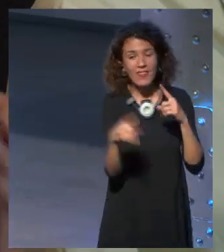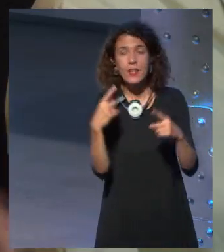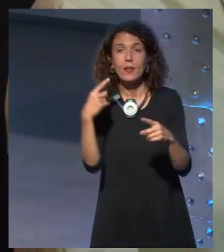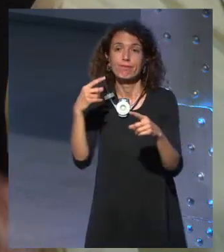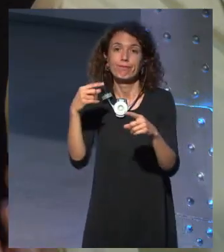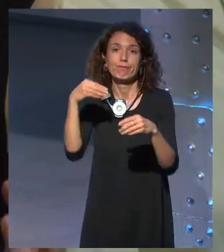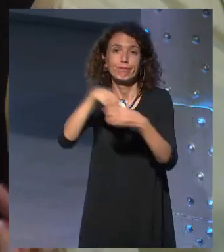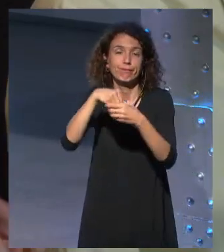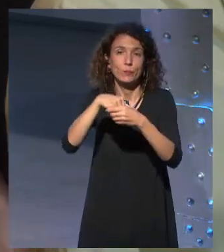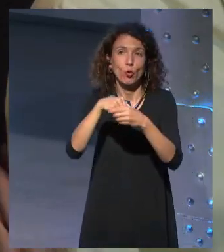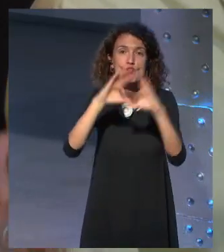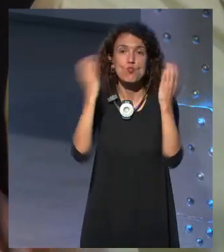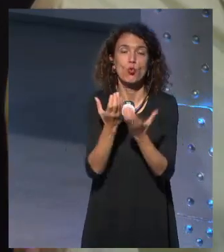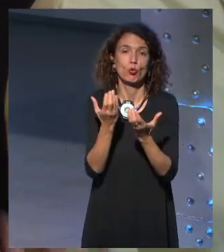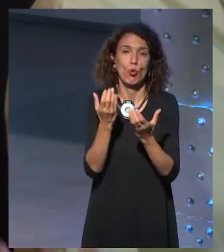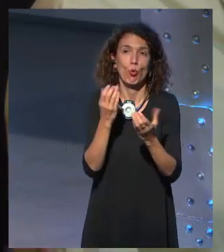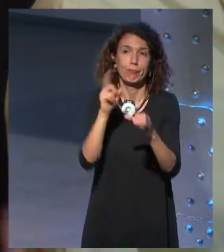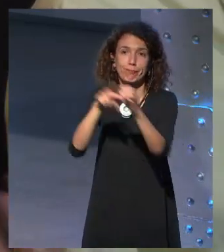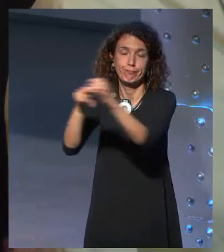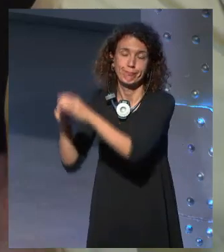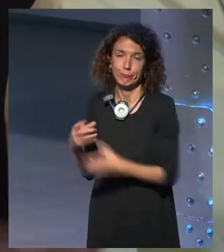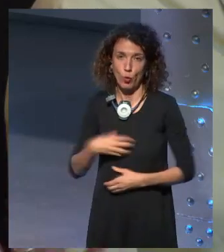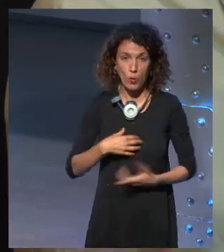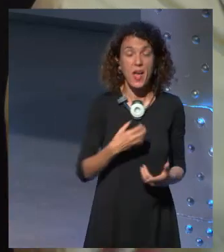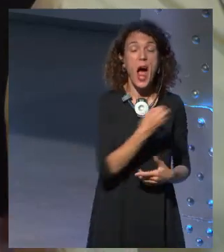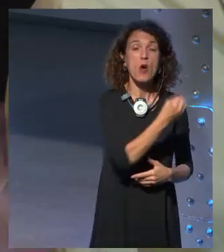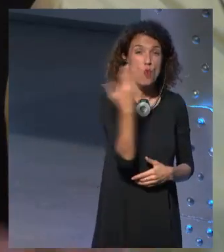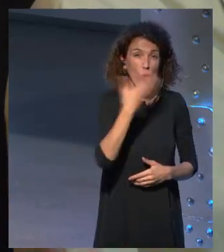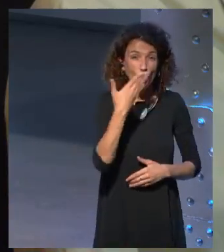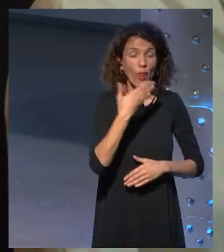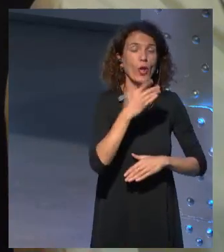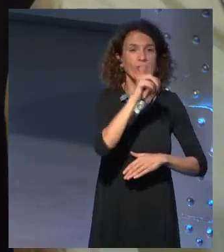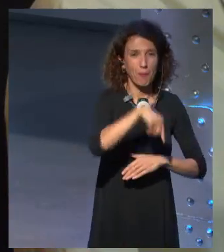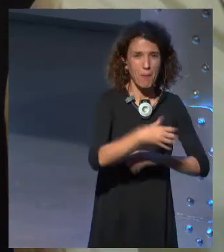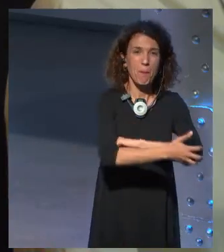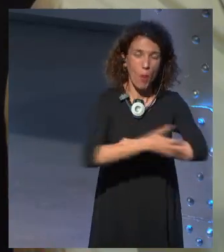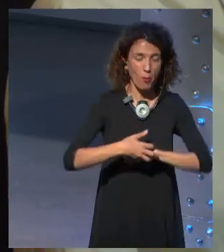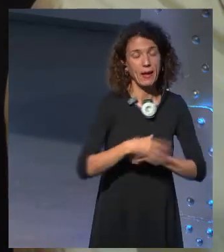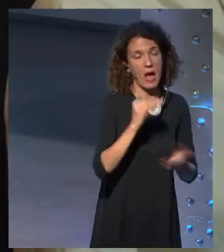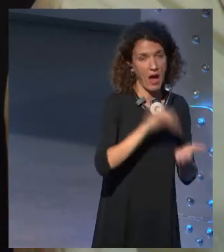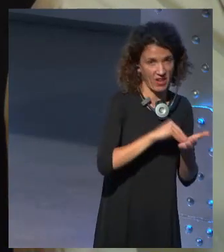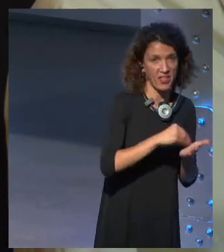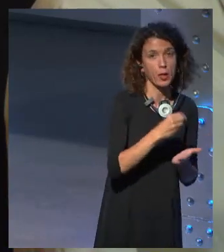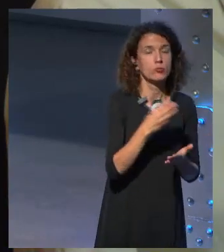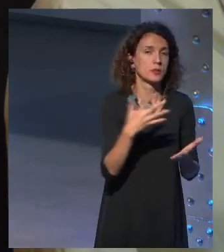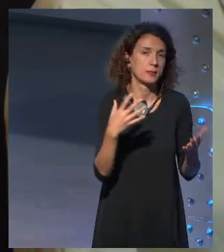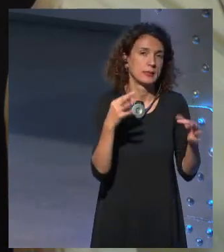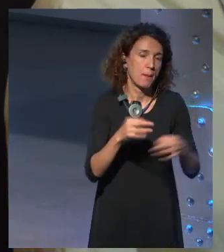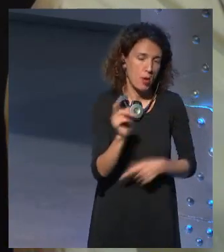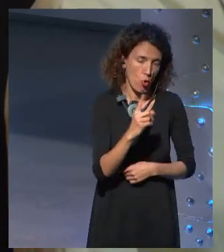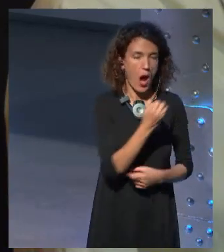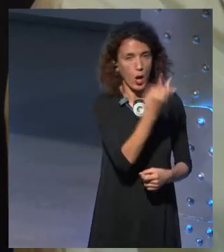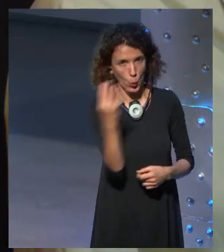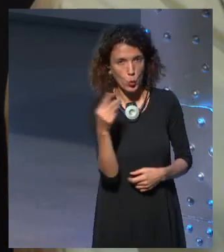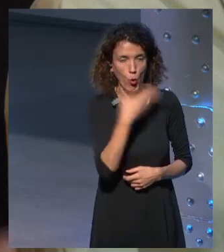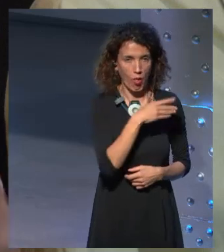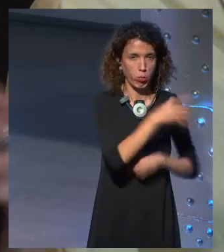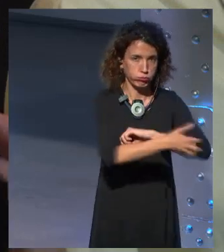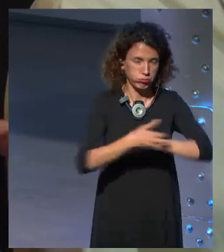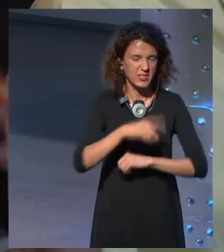different things. Those are schools that are also poor educationally wise. So I think